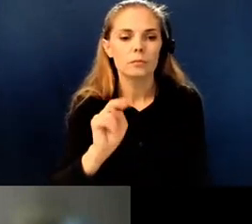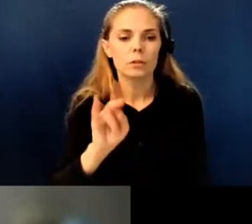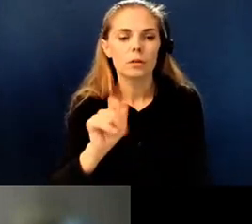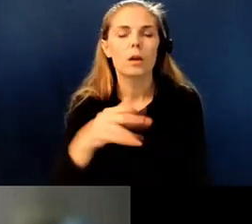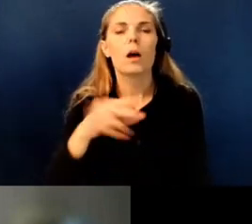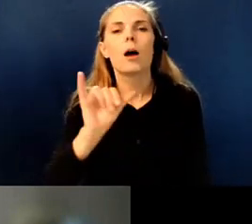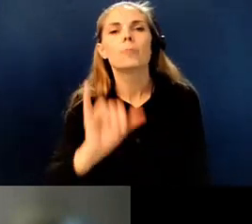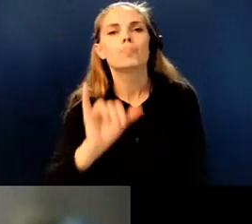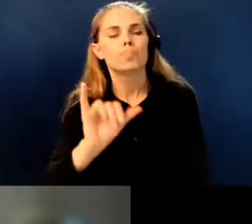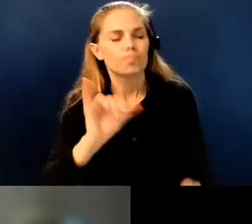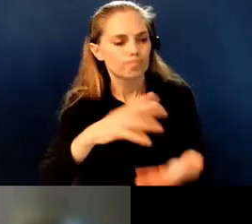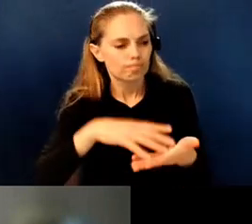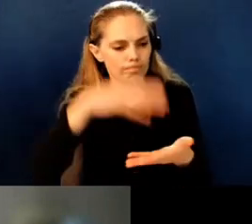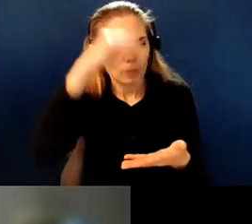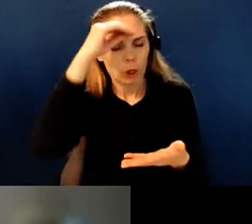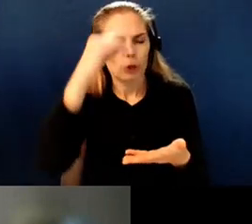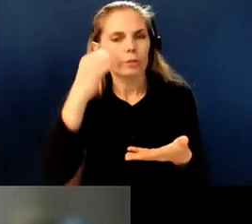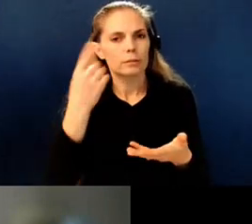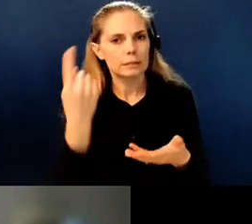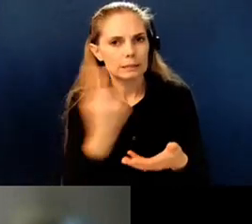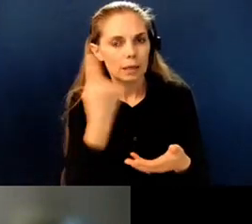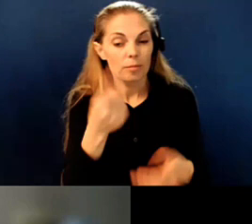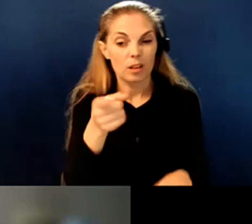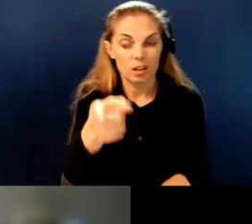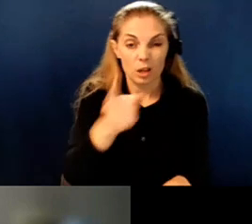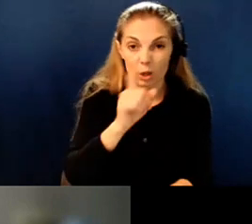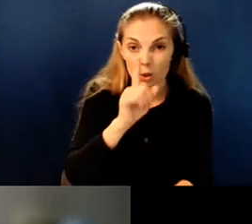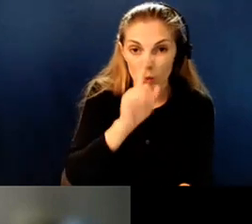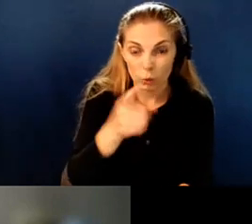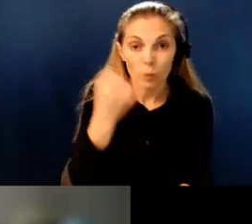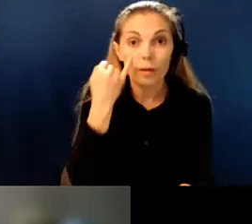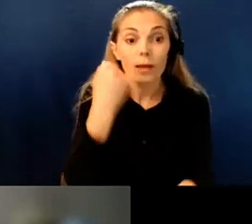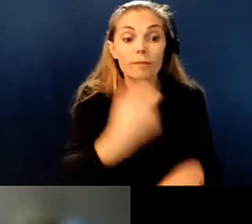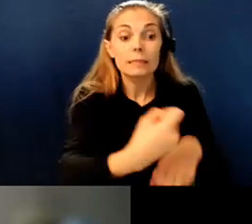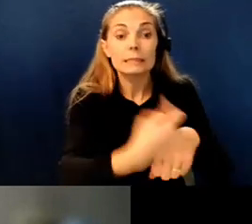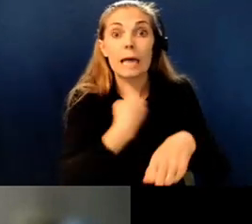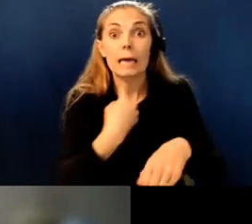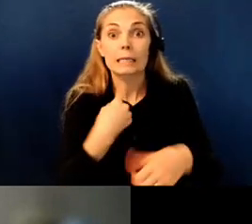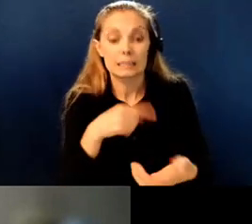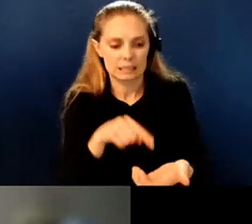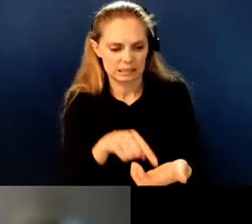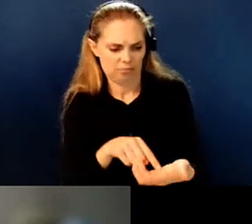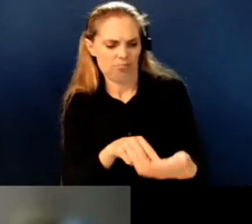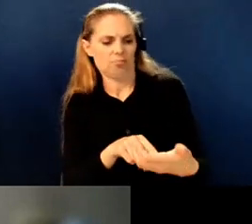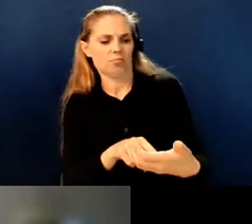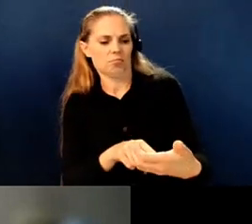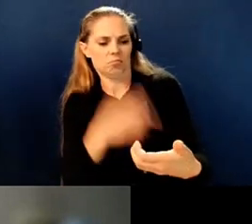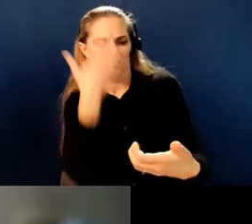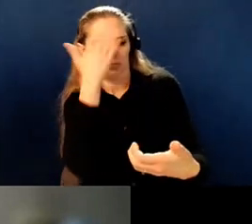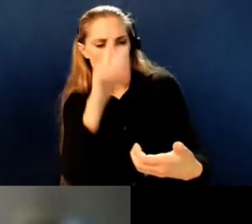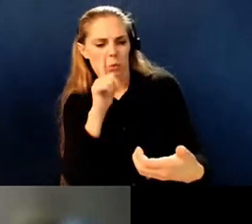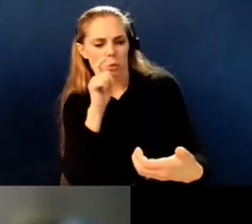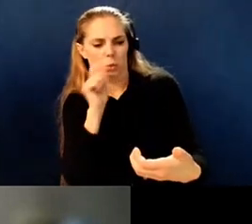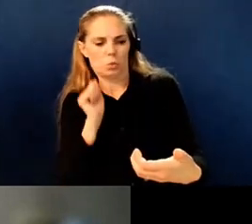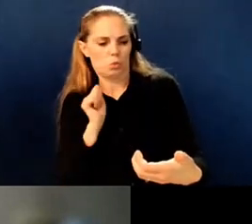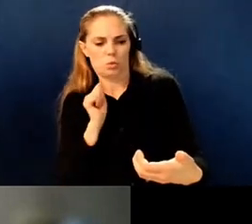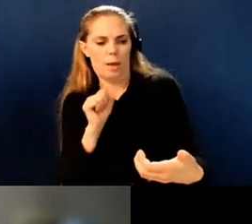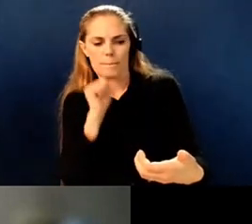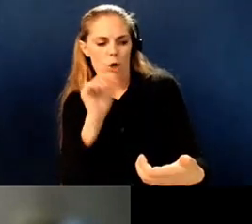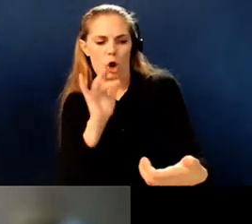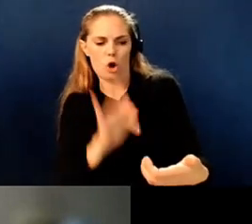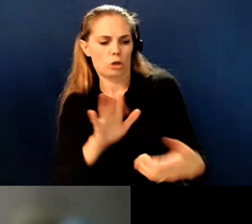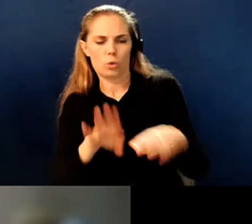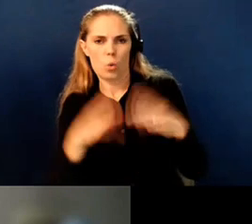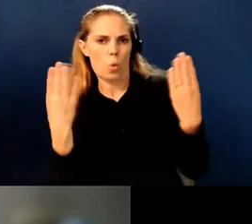somebody we don't know, we don't even want to open it because we assume it's spam. So knowing, that that's the choice of kind of using one-on-one, even for that protection a bit